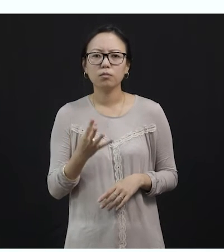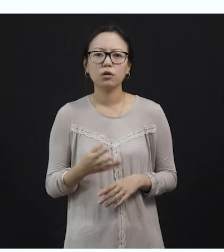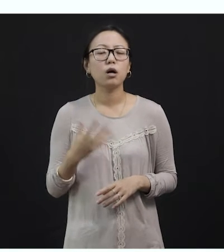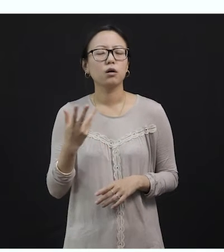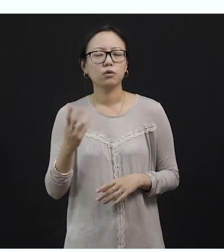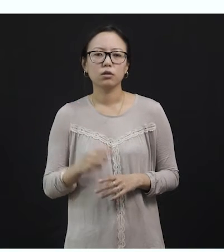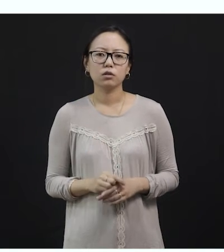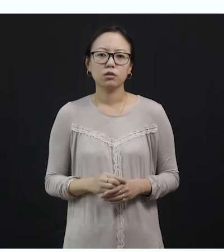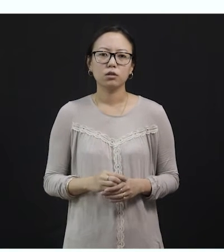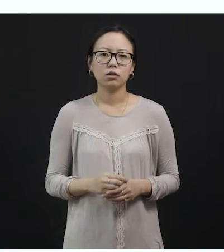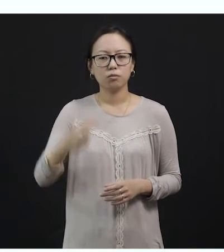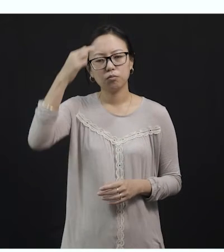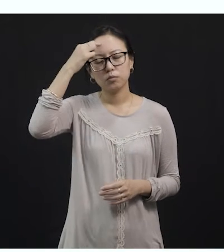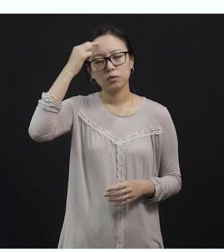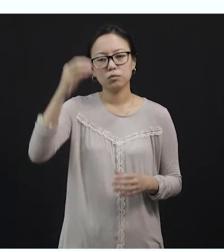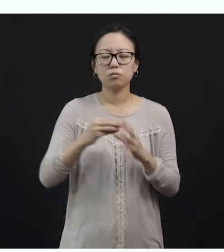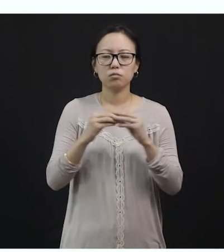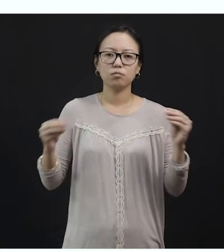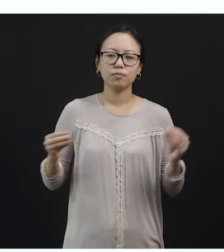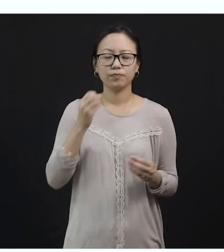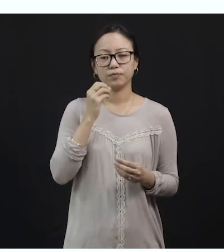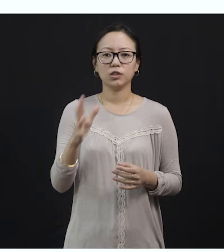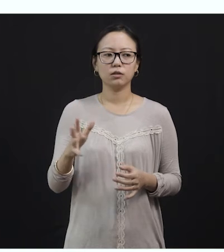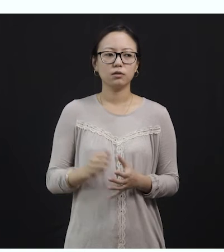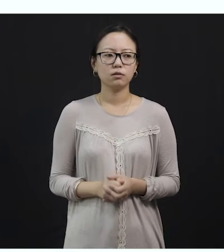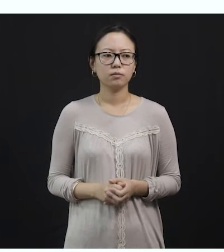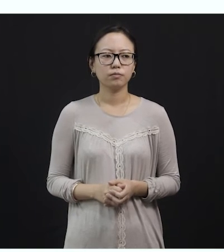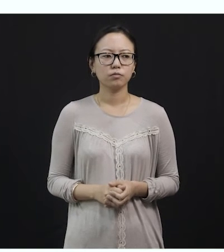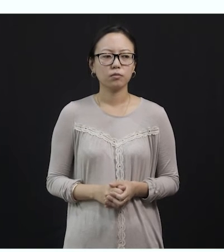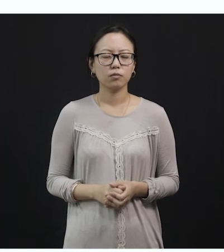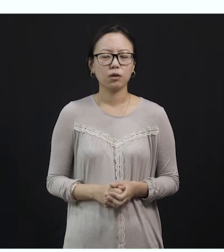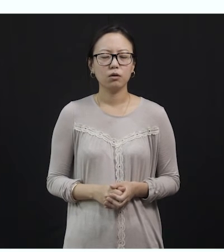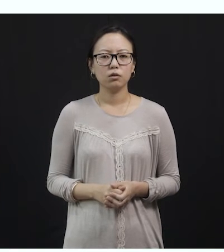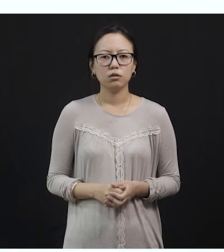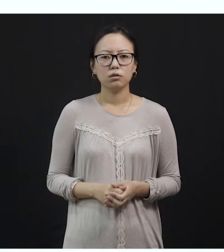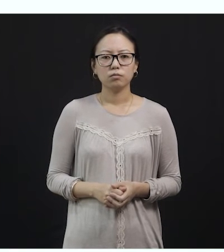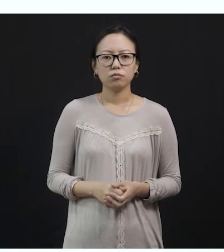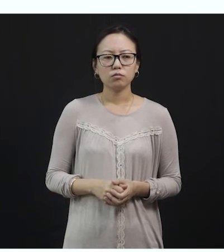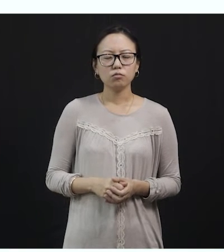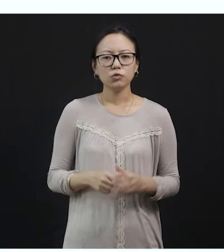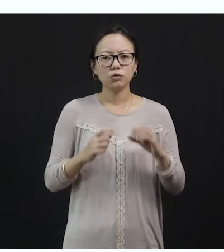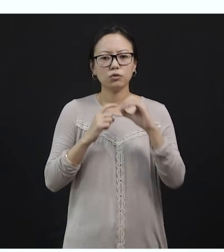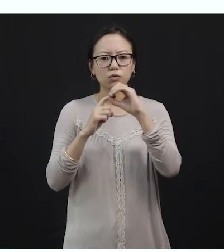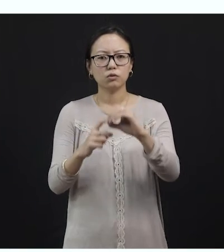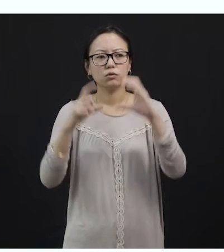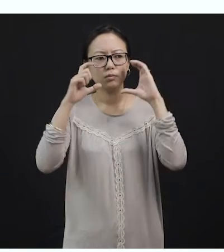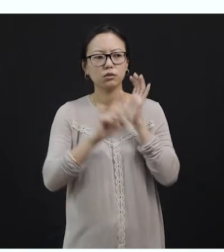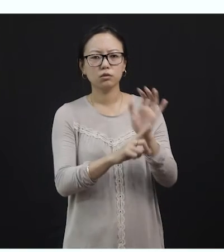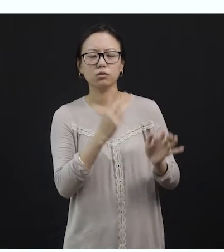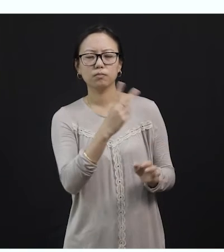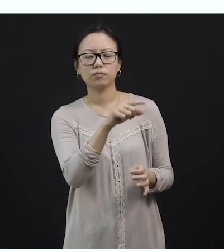So, here the question is, write the number before and after, all right? So, before